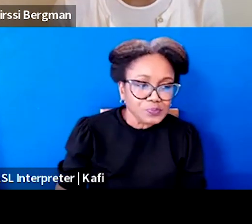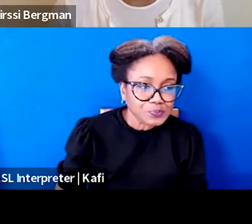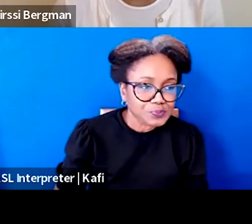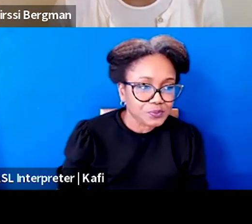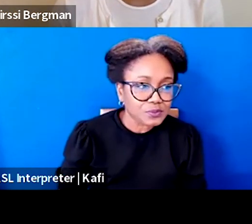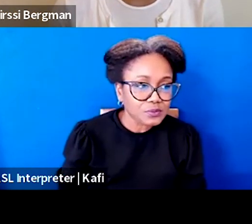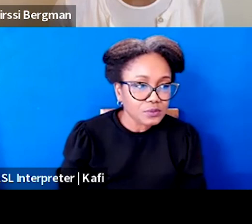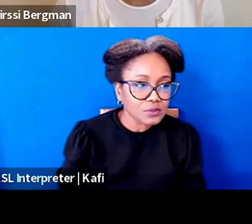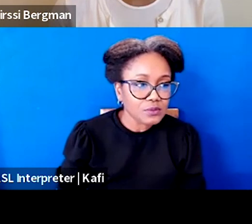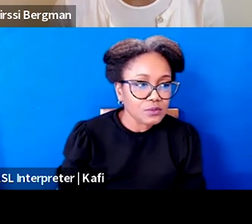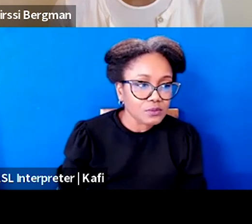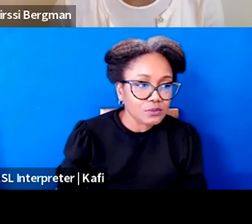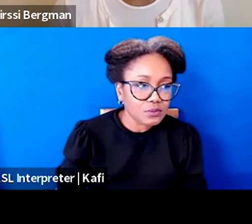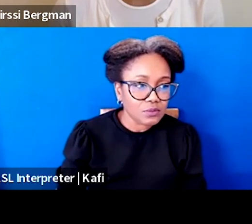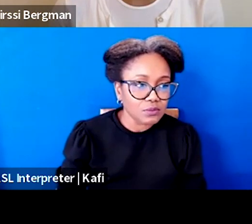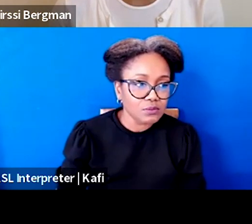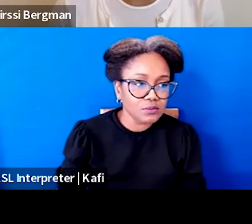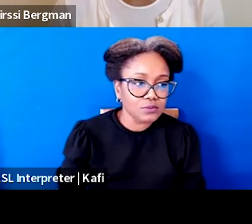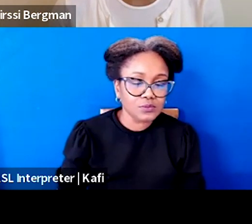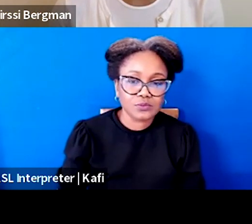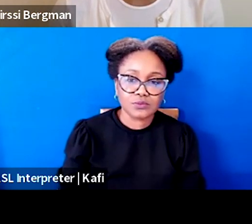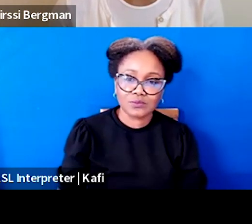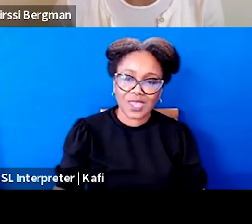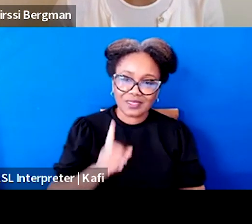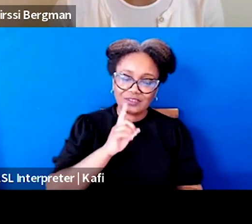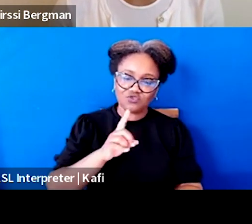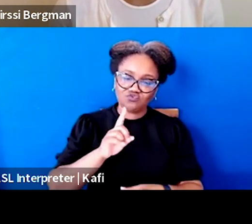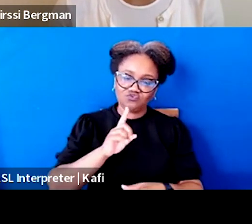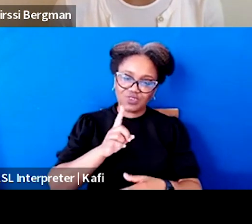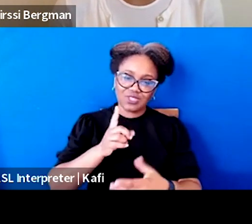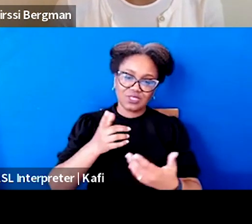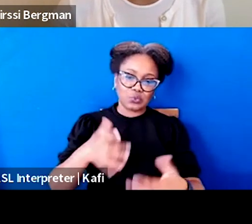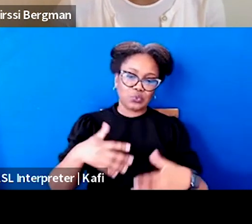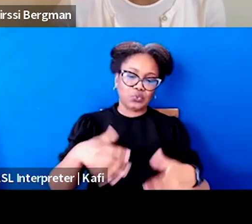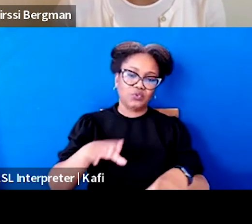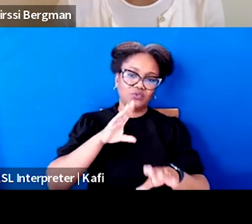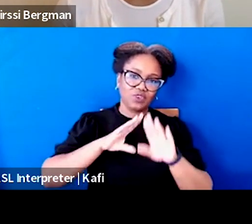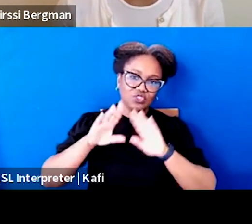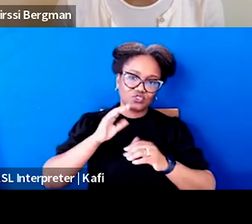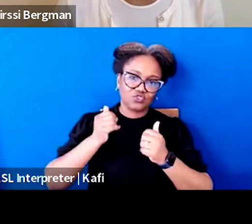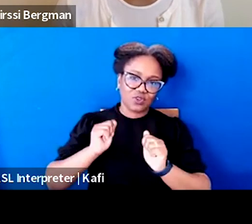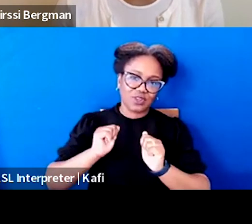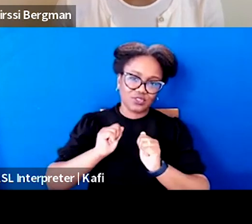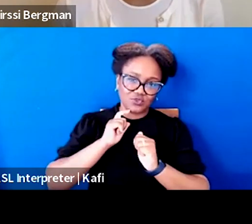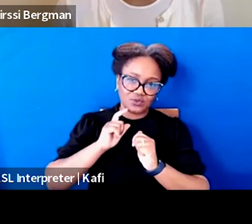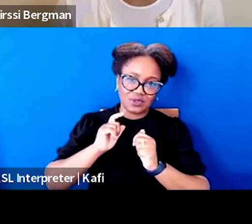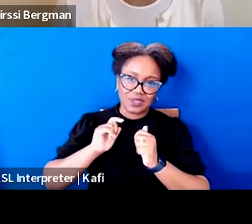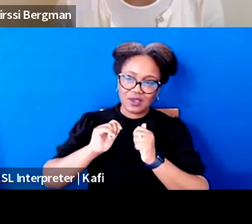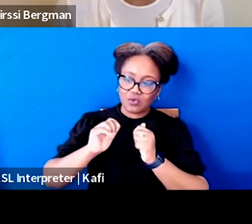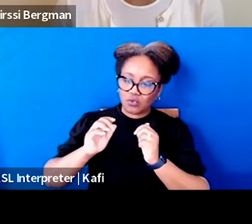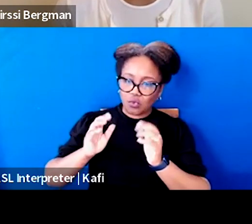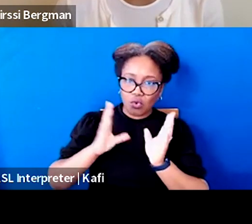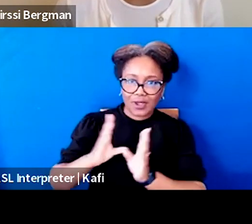try and figure out this like how to organize and gather the peoples, I guess you could say,